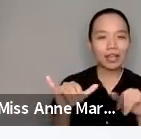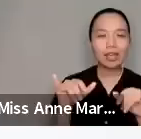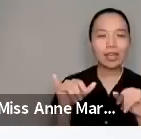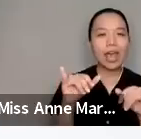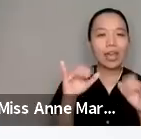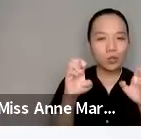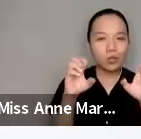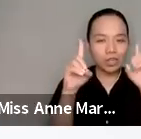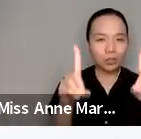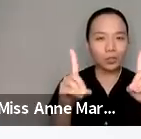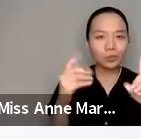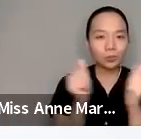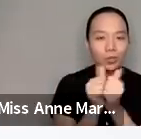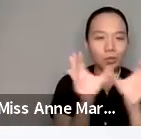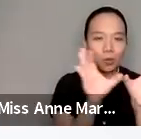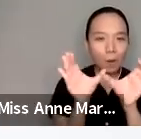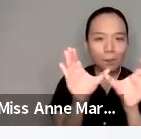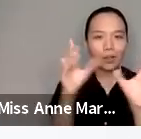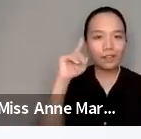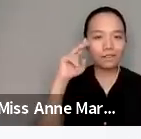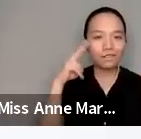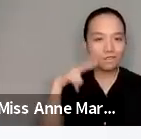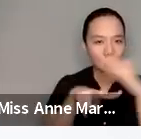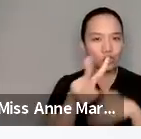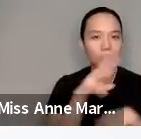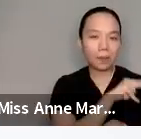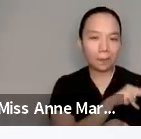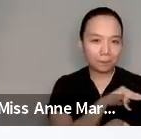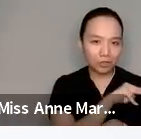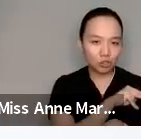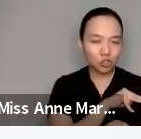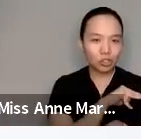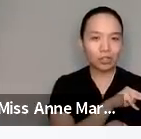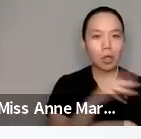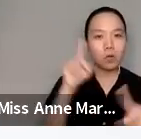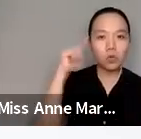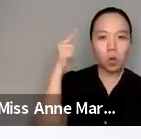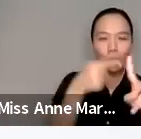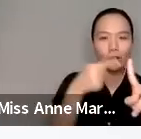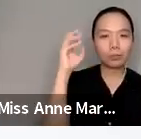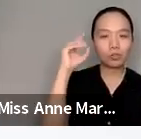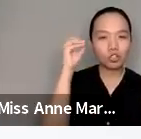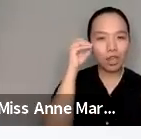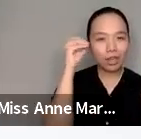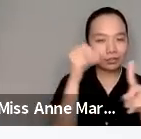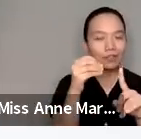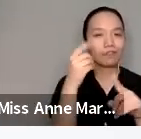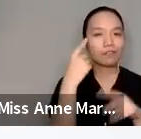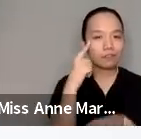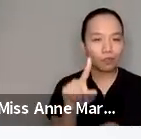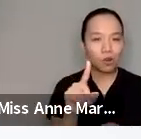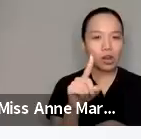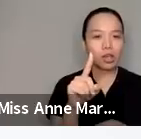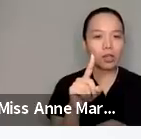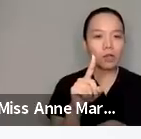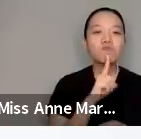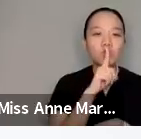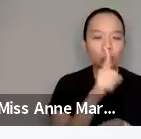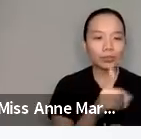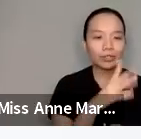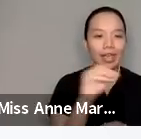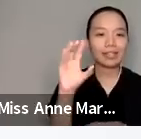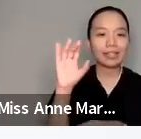all together with a common vision, mission, goal, and objective as purveyors of truth and light. Our